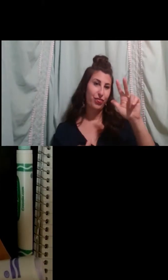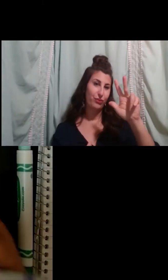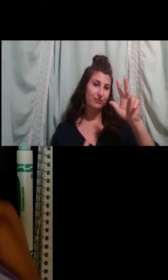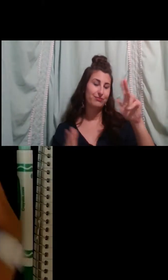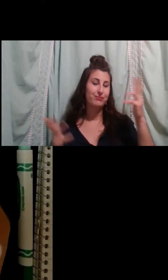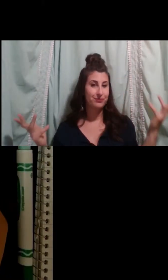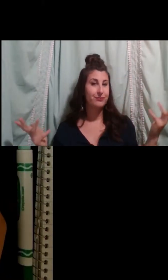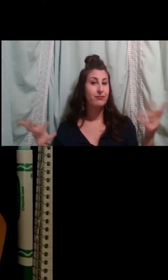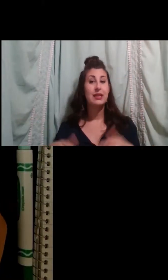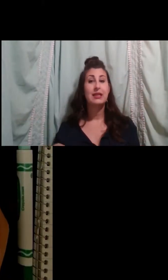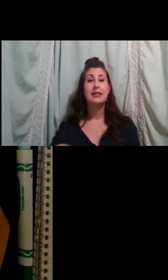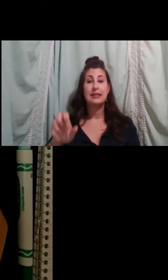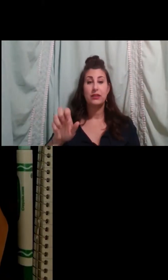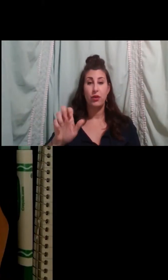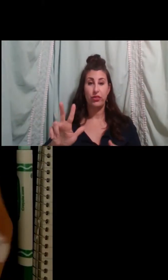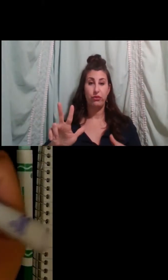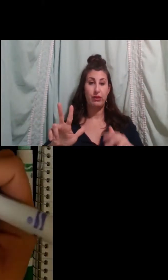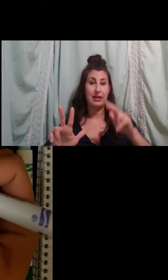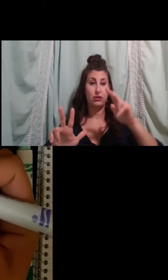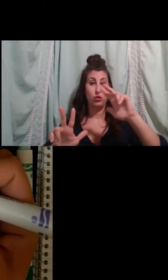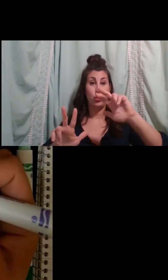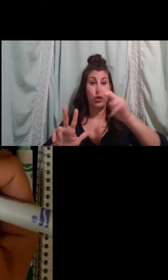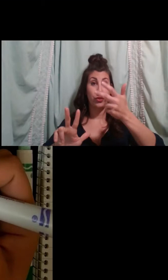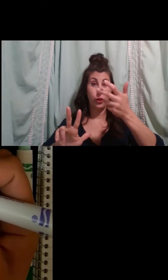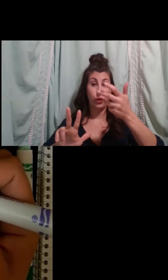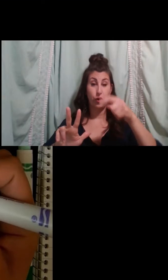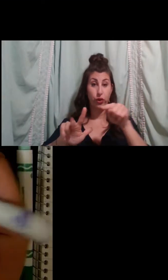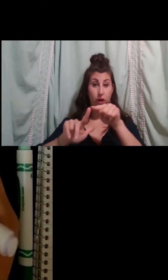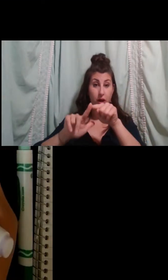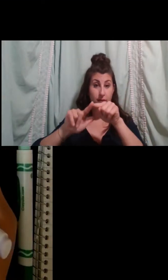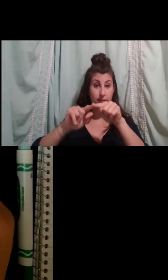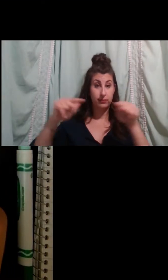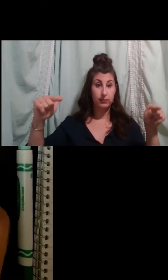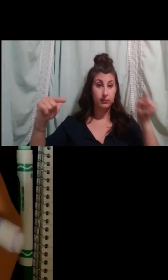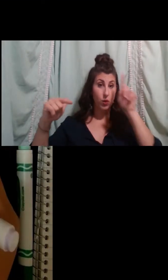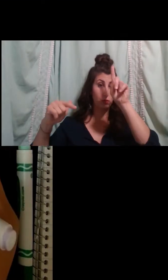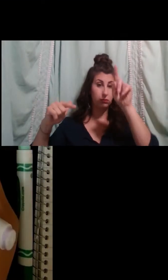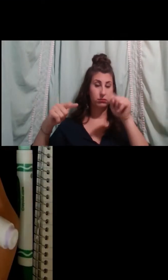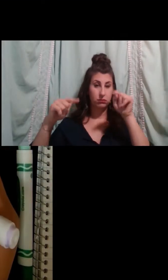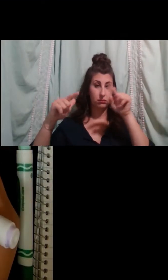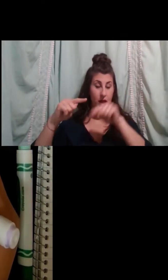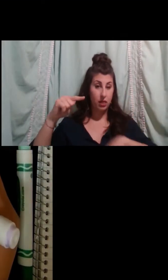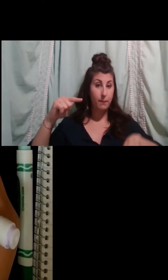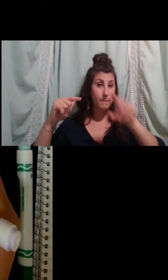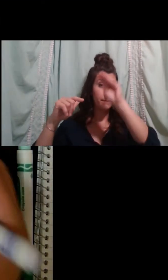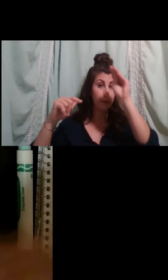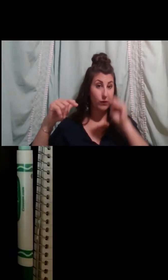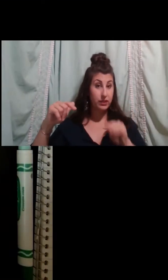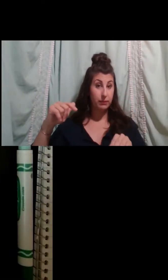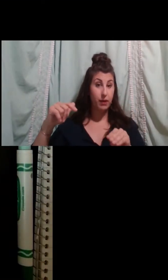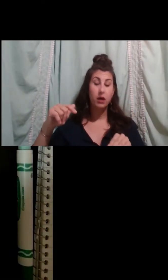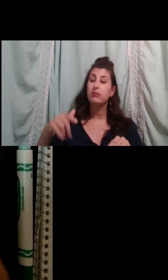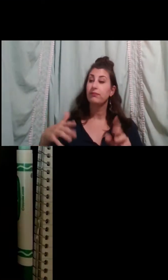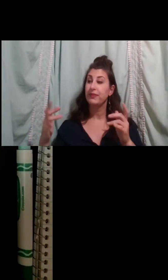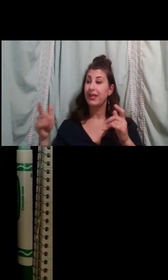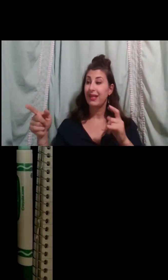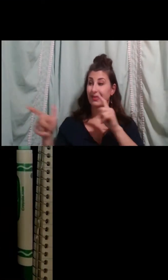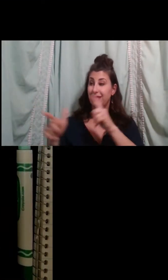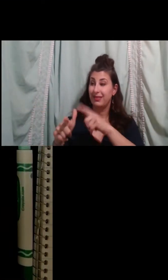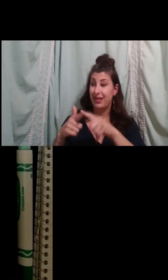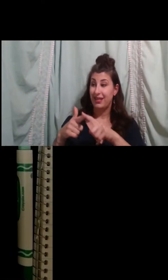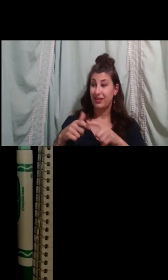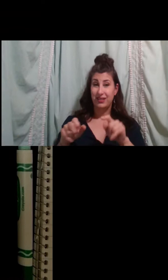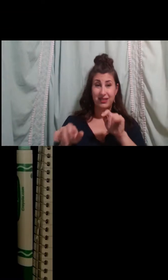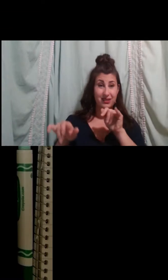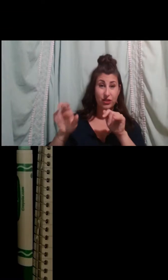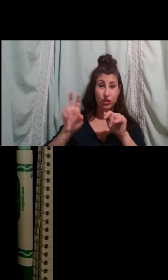Because it has a negative, so it'll be 3 to the third down at the bottom, because once I flip it, I have to change the sign to a positive. Now look at this